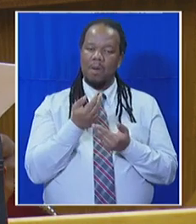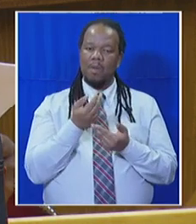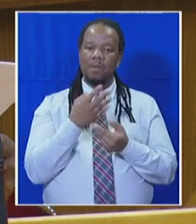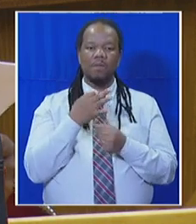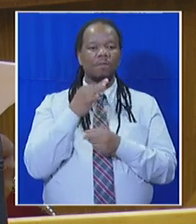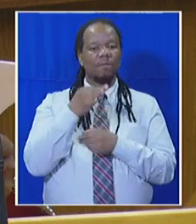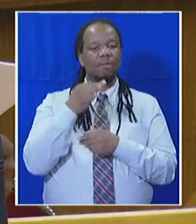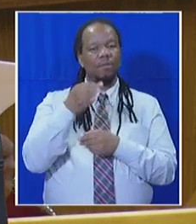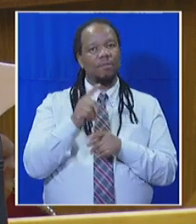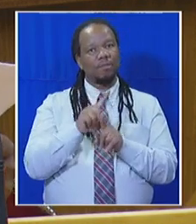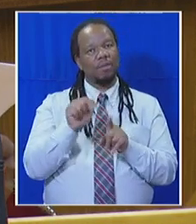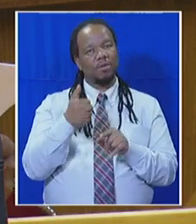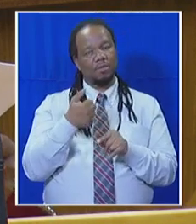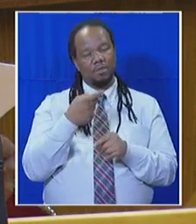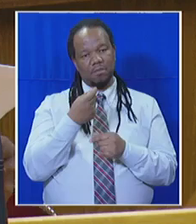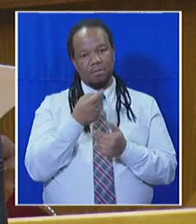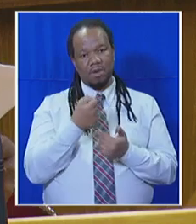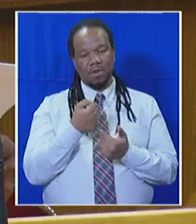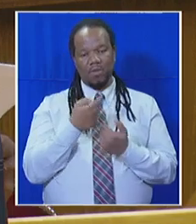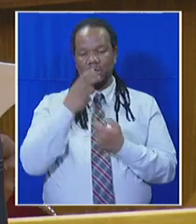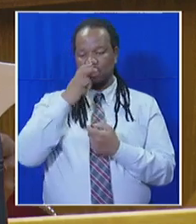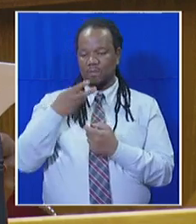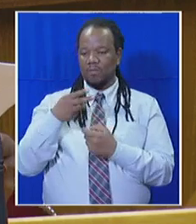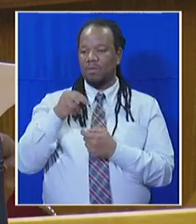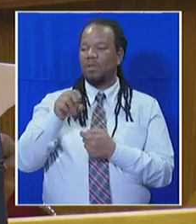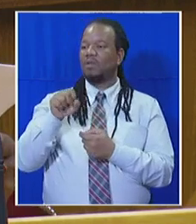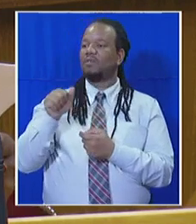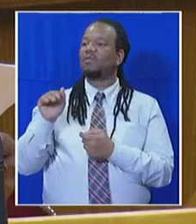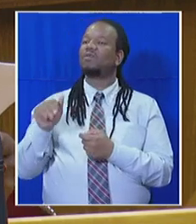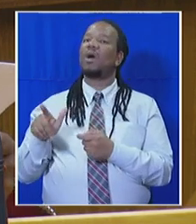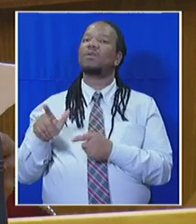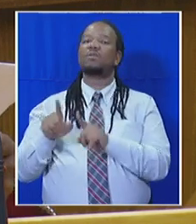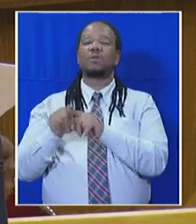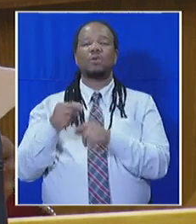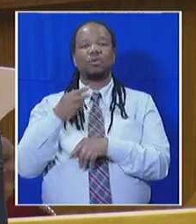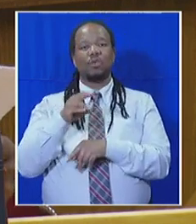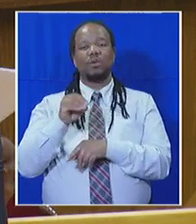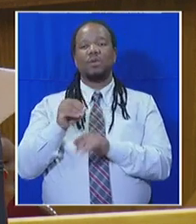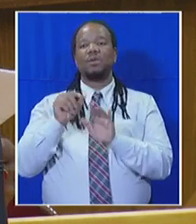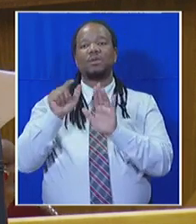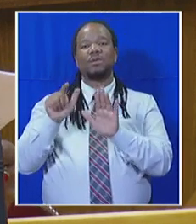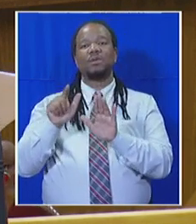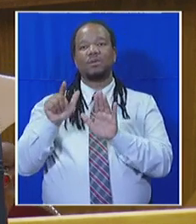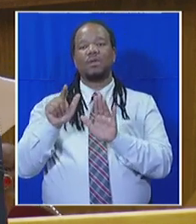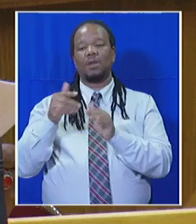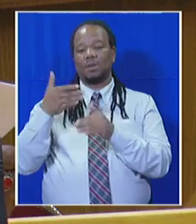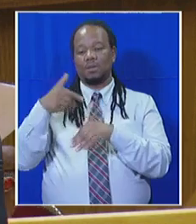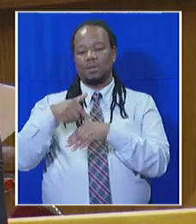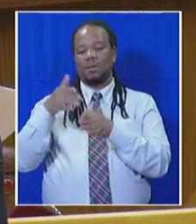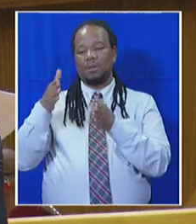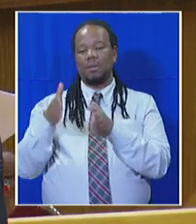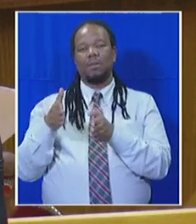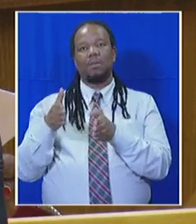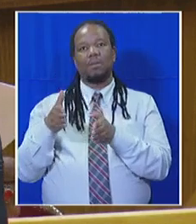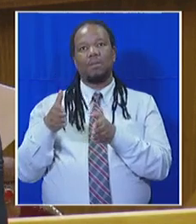The shortfall in an NSFAS over 2016-17 period, although only approximately